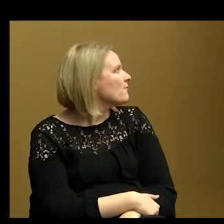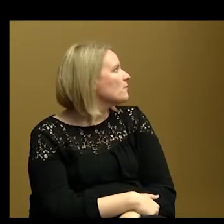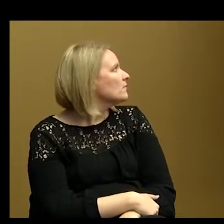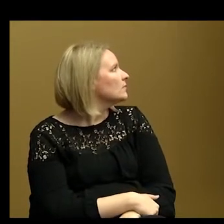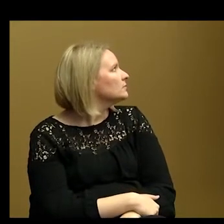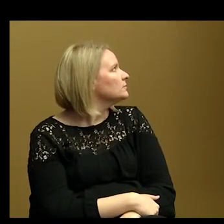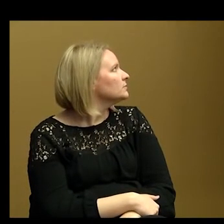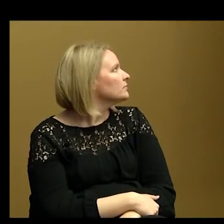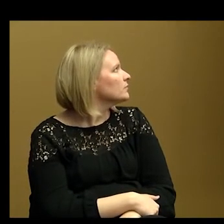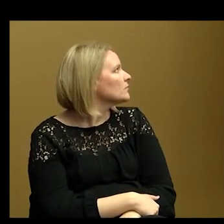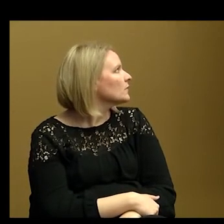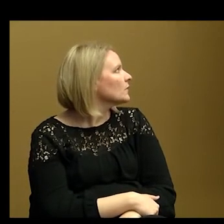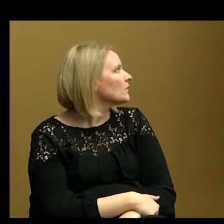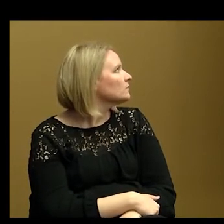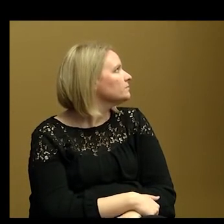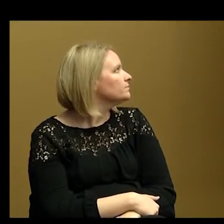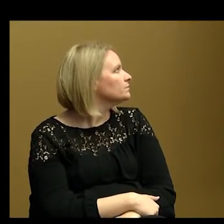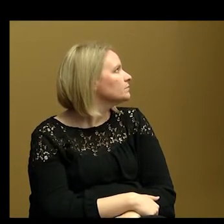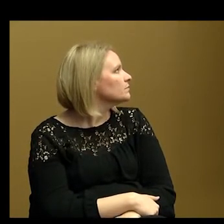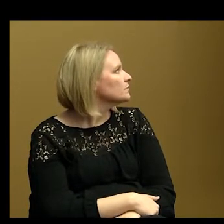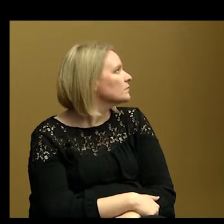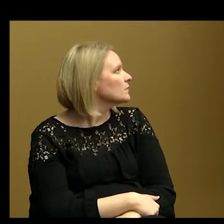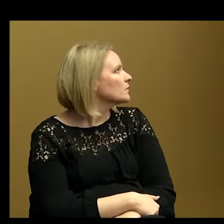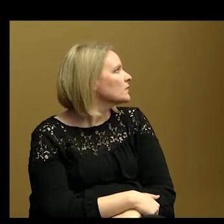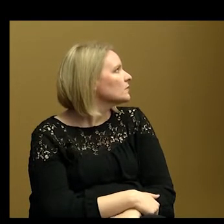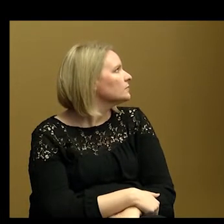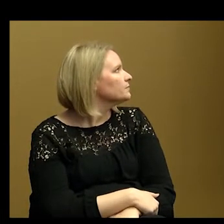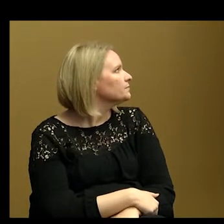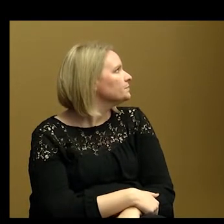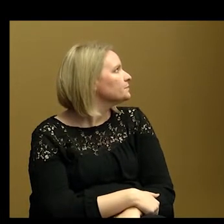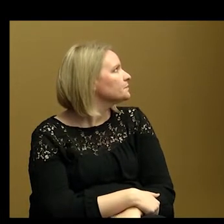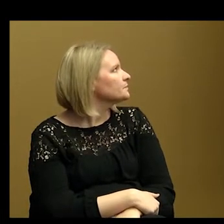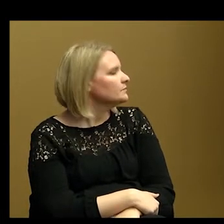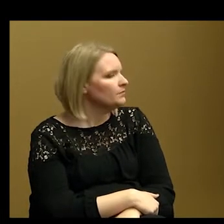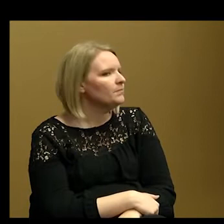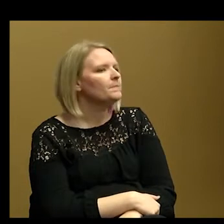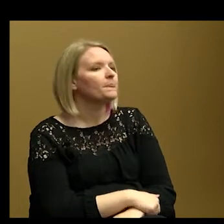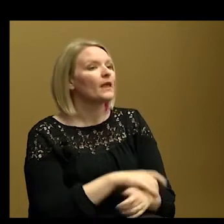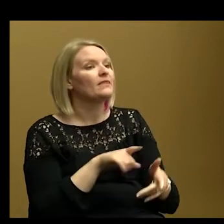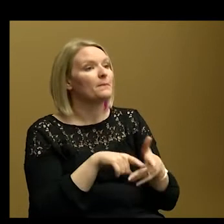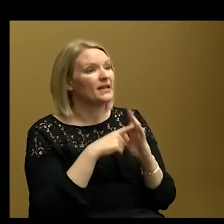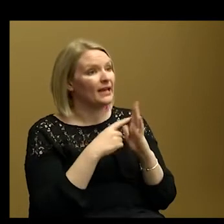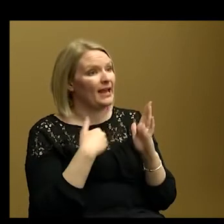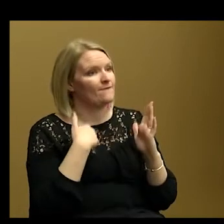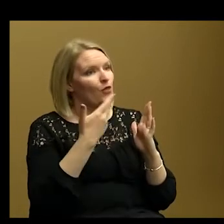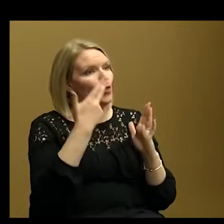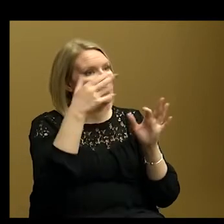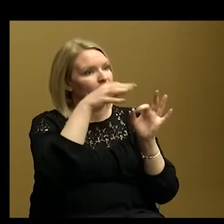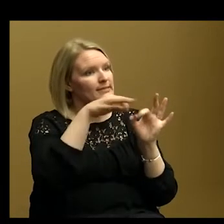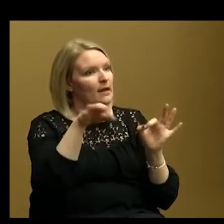All right, so when you're getting started, it starts with these 3 statements.